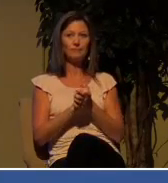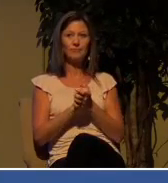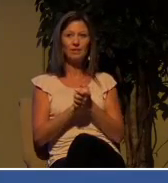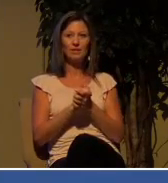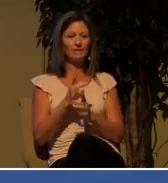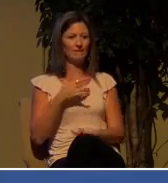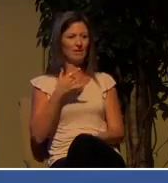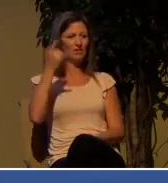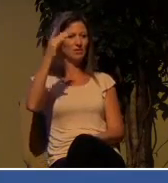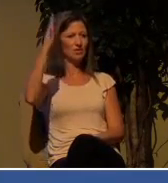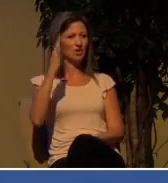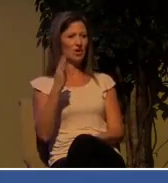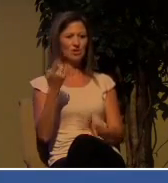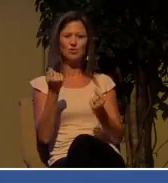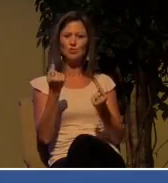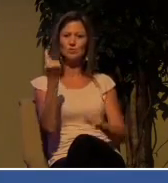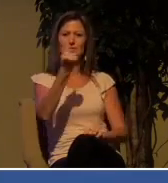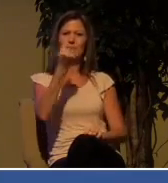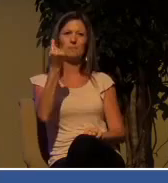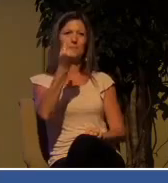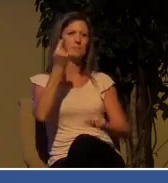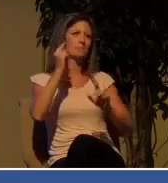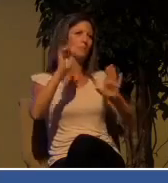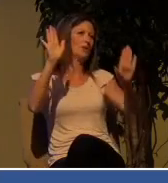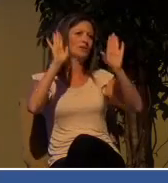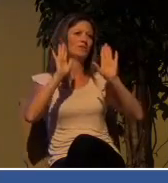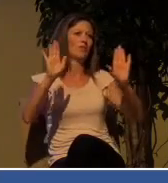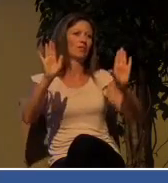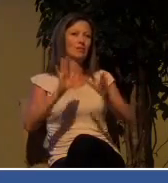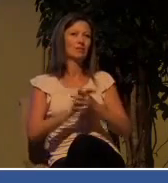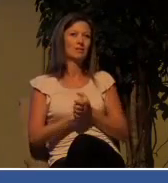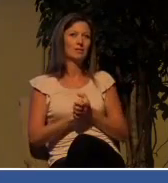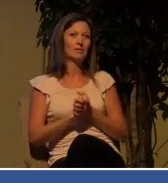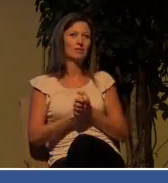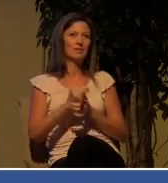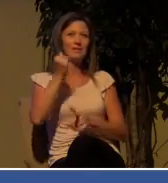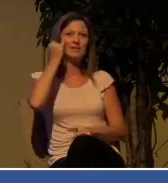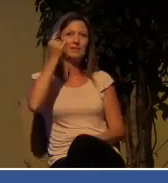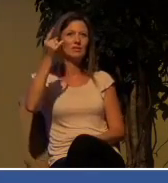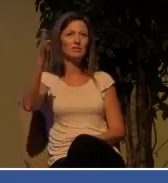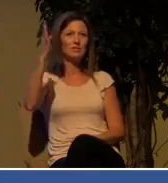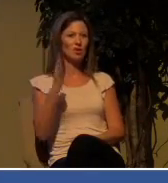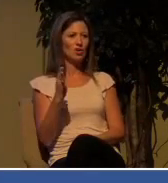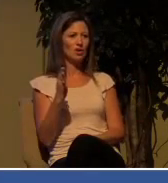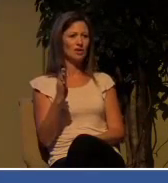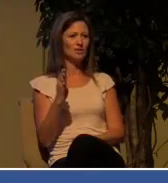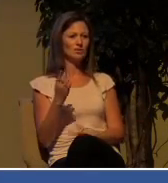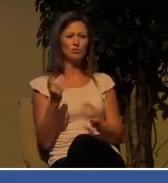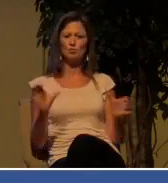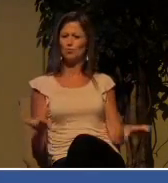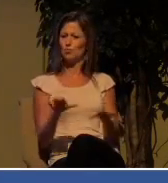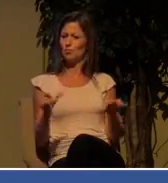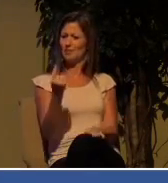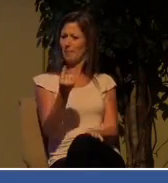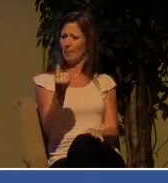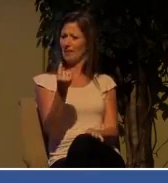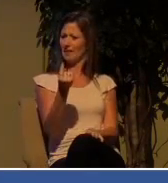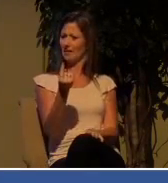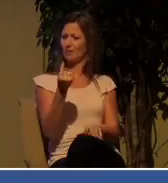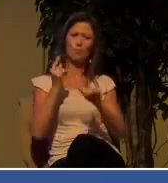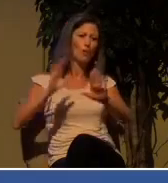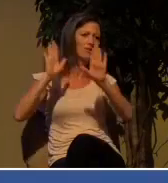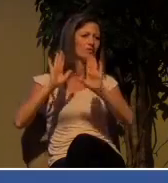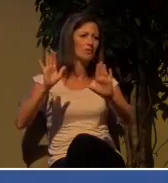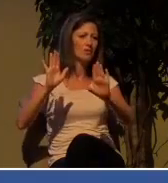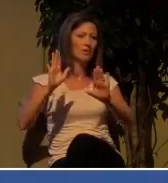radical, something wonderful. And whenever he does that, whenever God does something startling or wonderful, there is a call that goes out